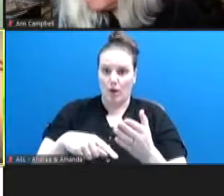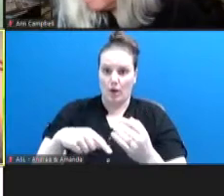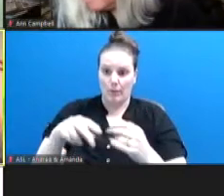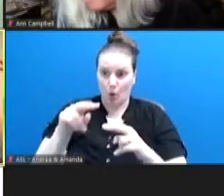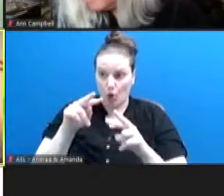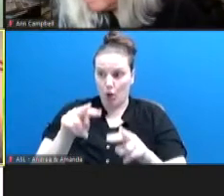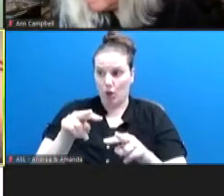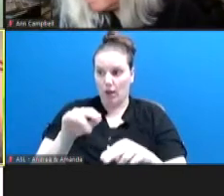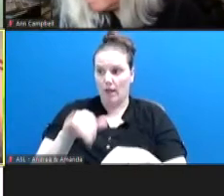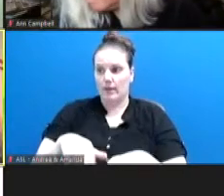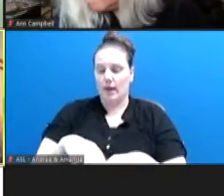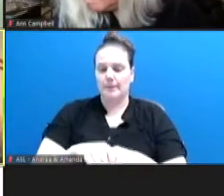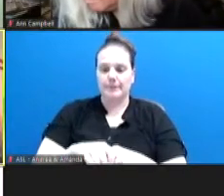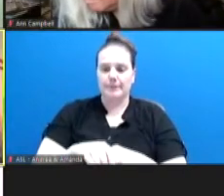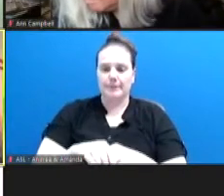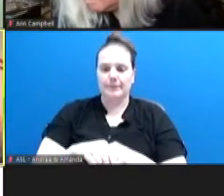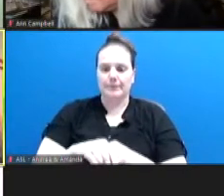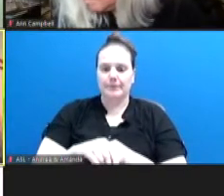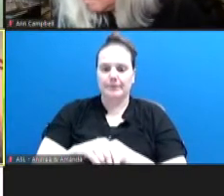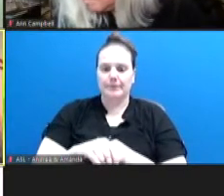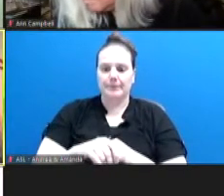at.